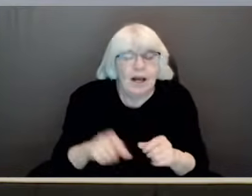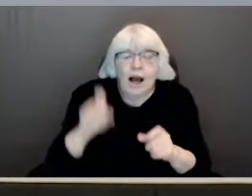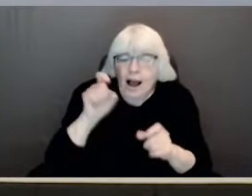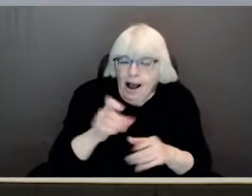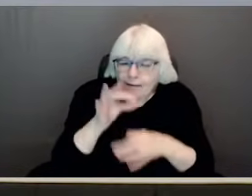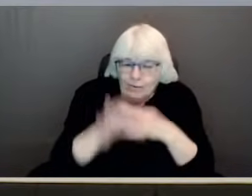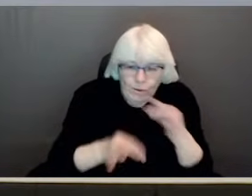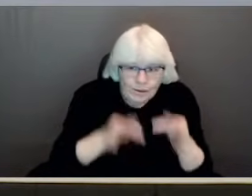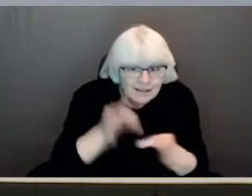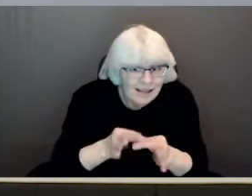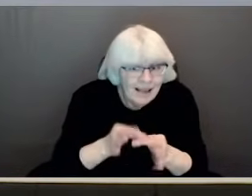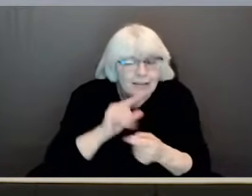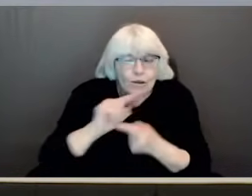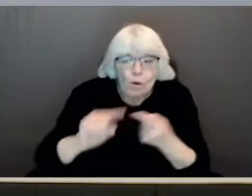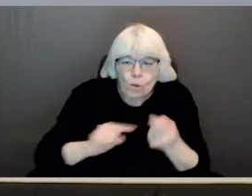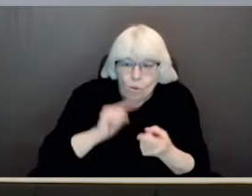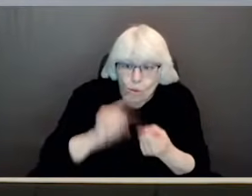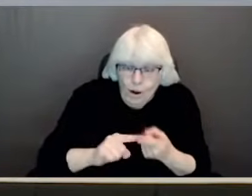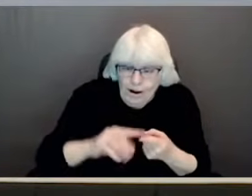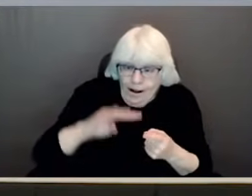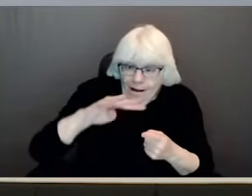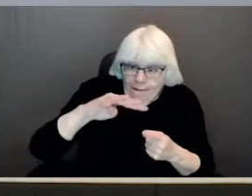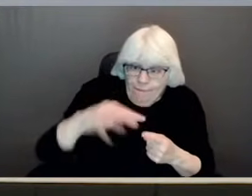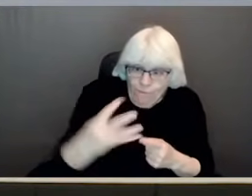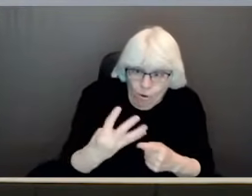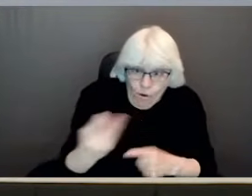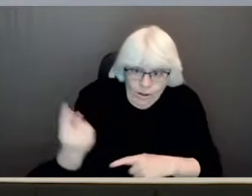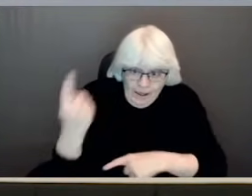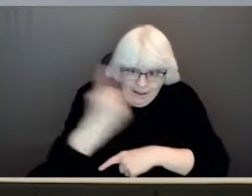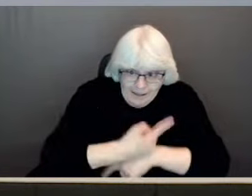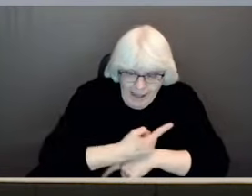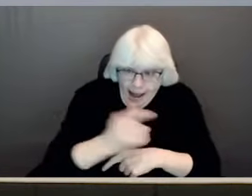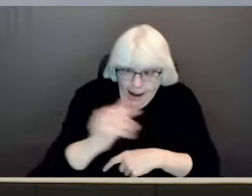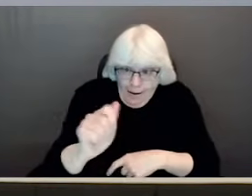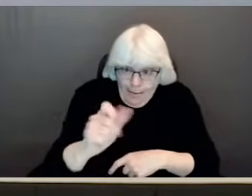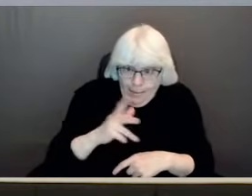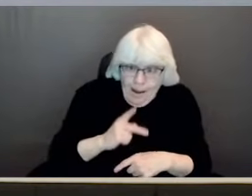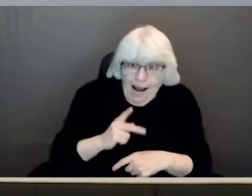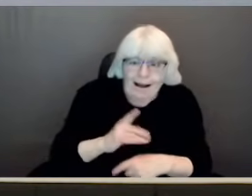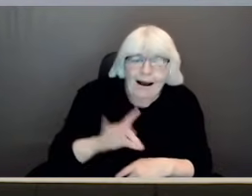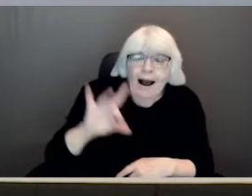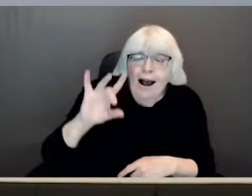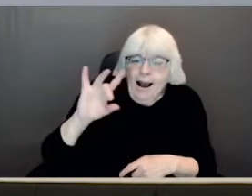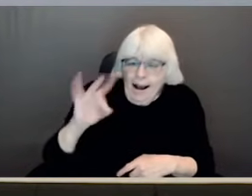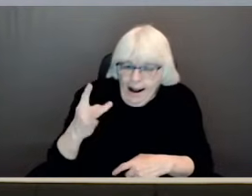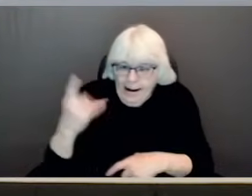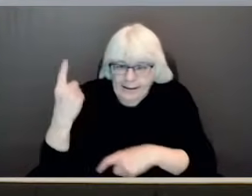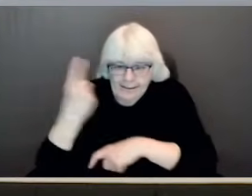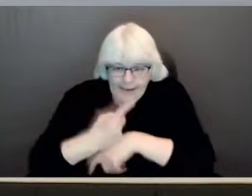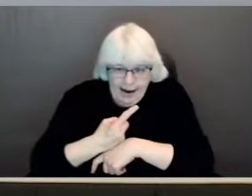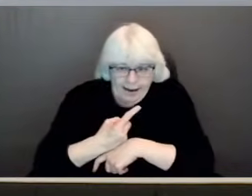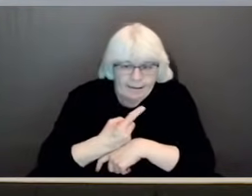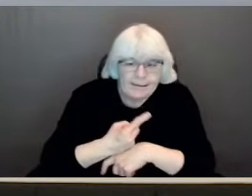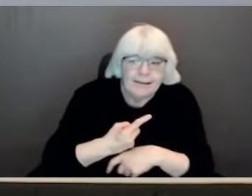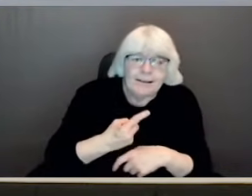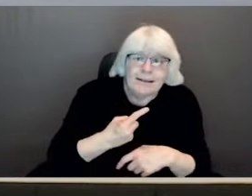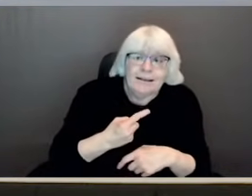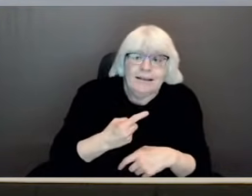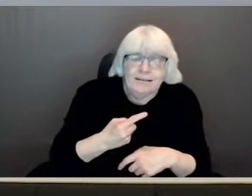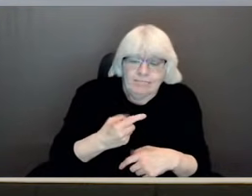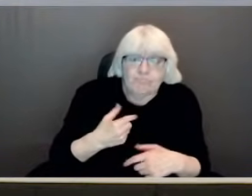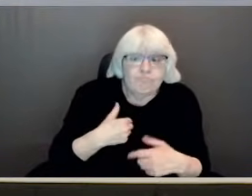are aware of that recommendation. In terms of other activities, I think